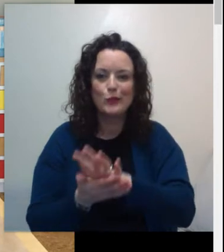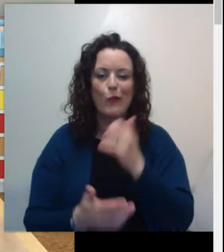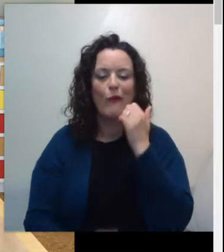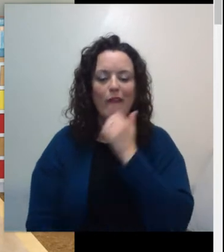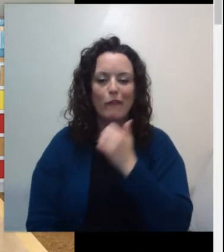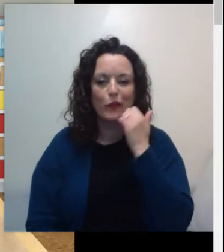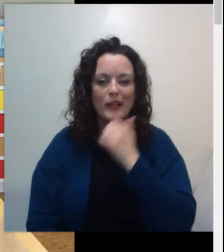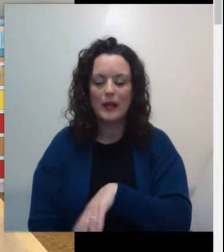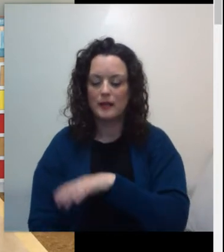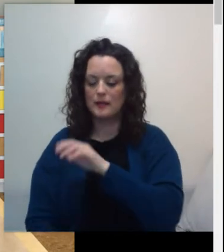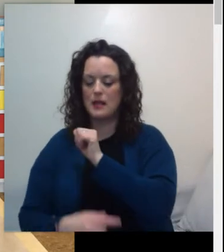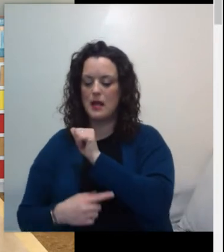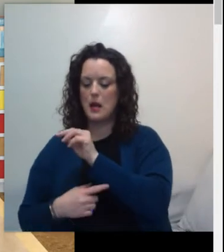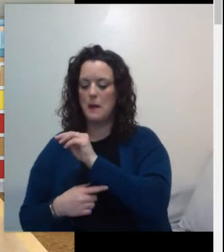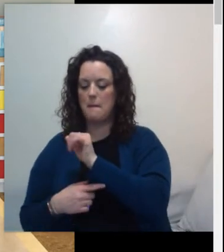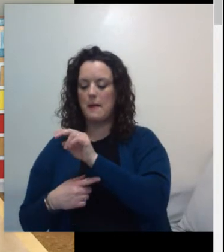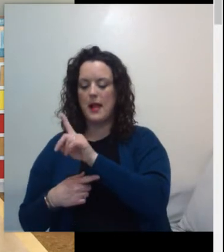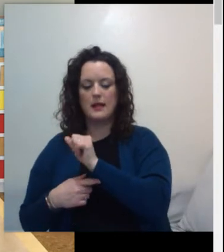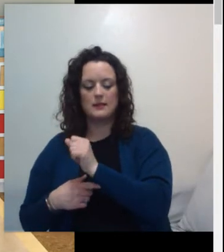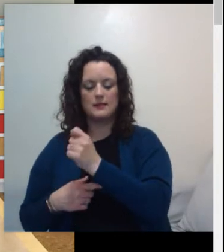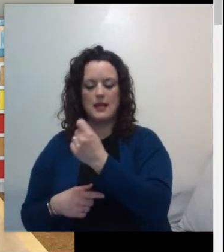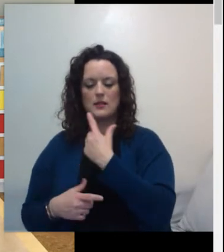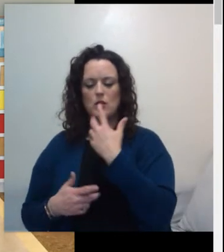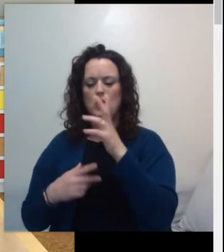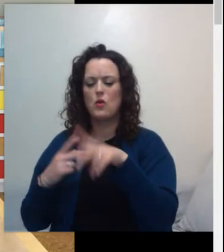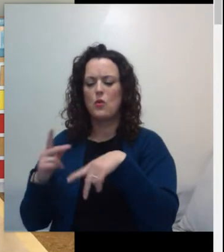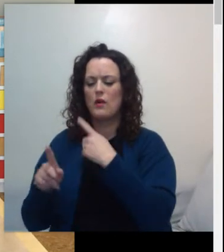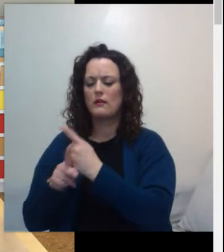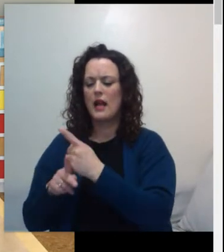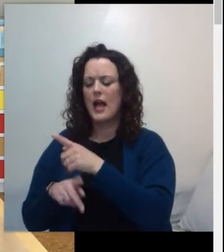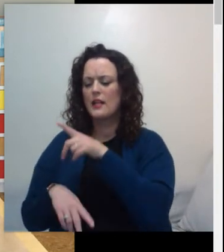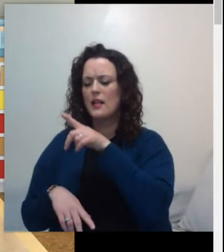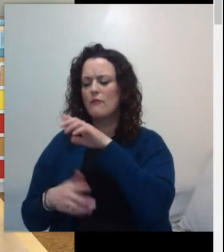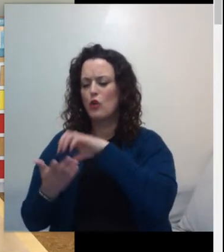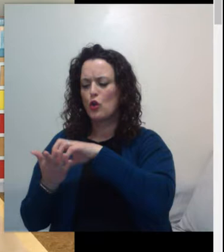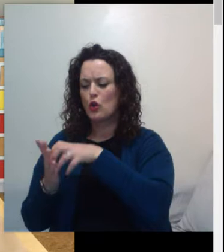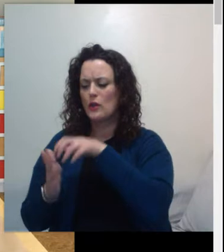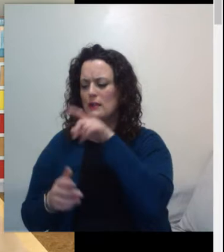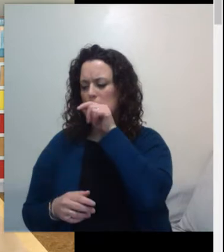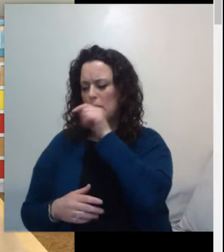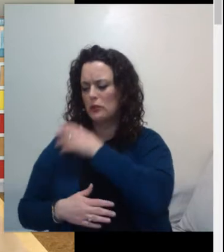Amanda asked, what kind of cookies does Pigeon like? All of them.